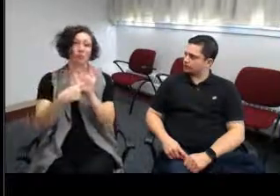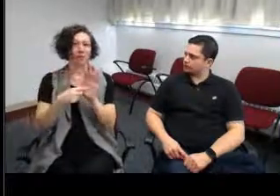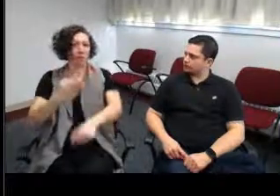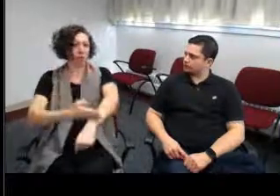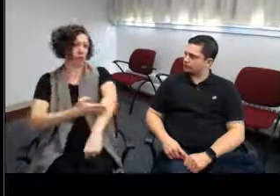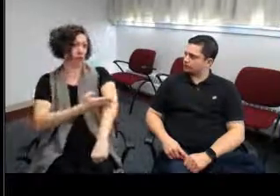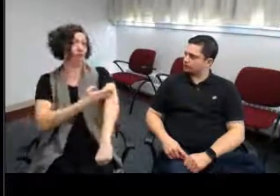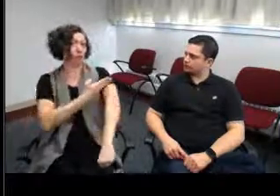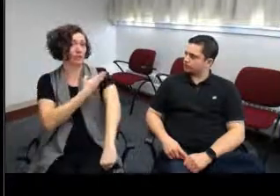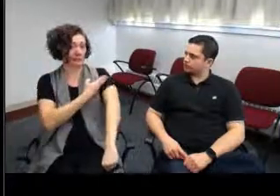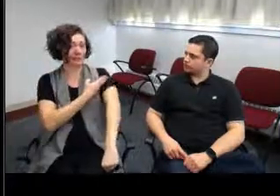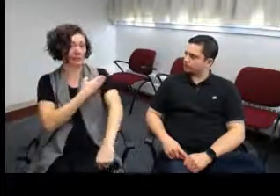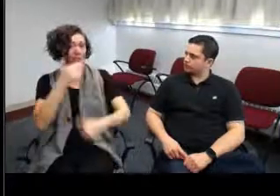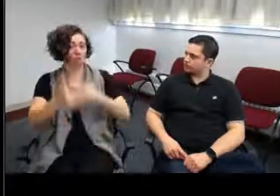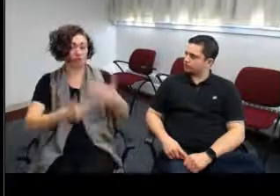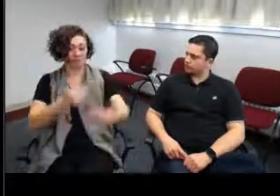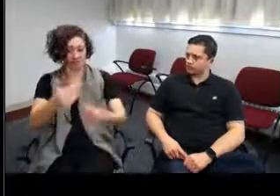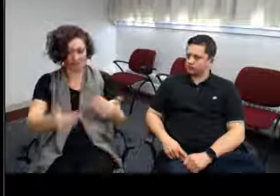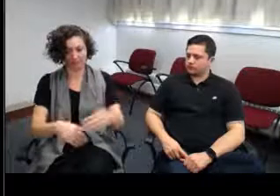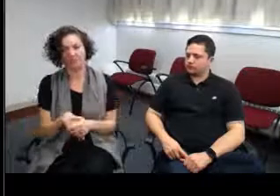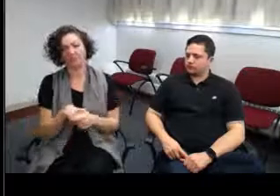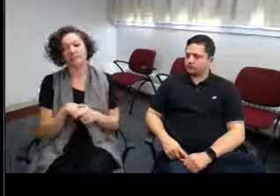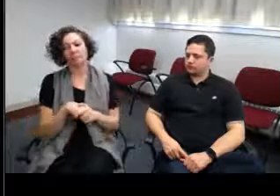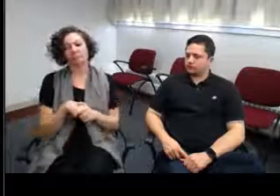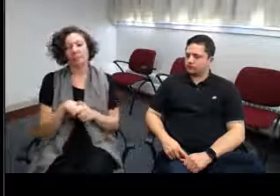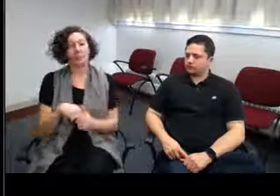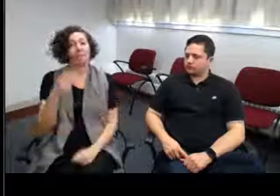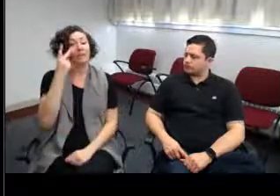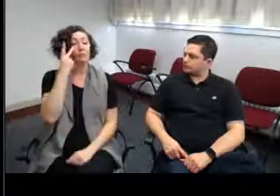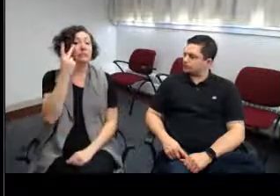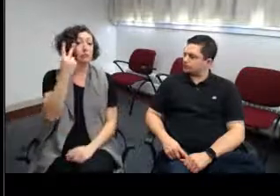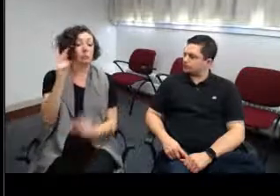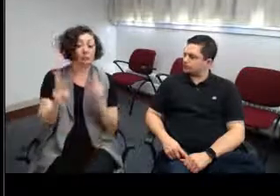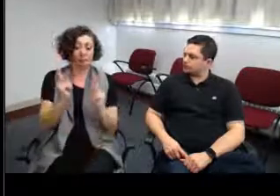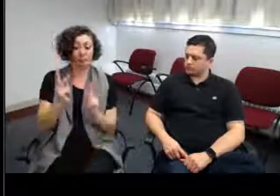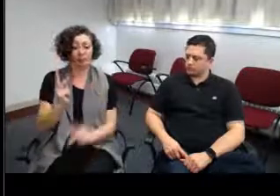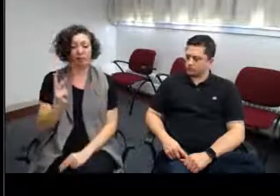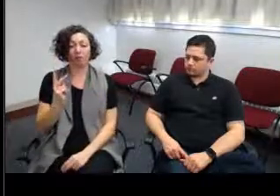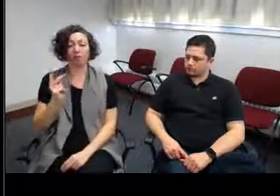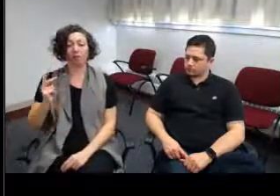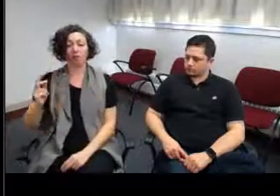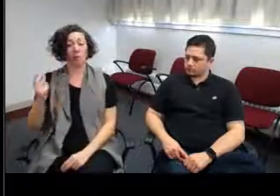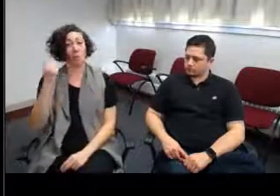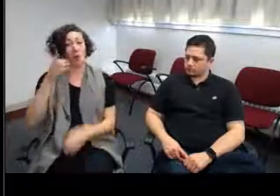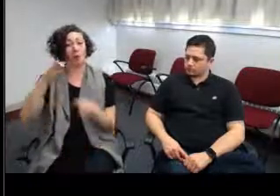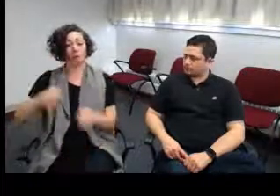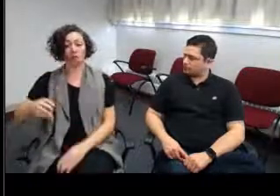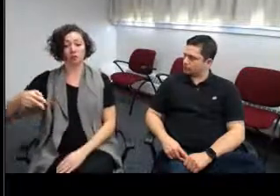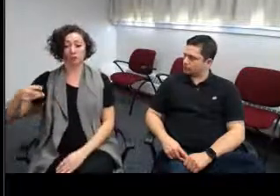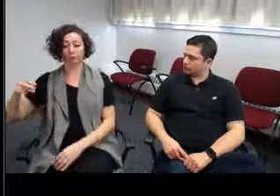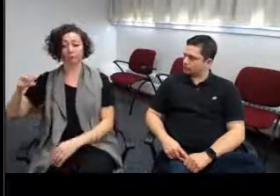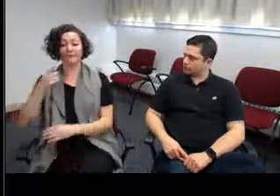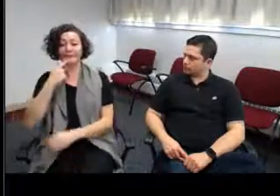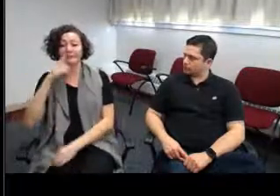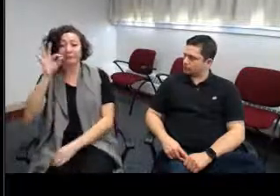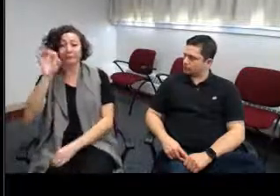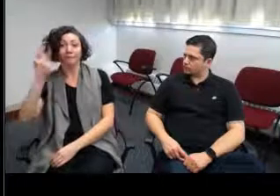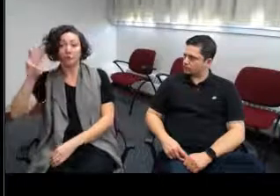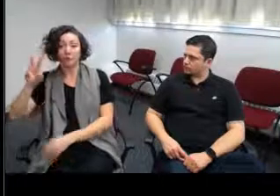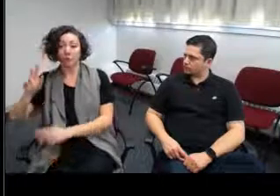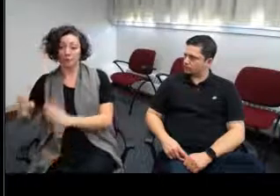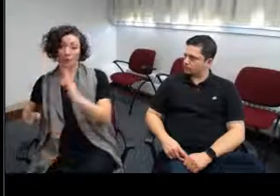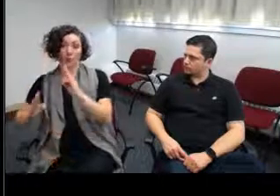So the mountain is supposed to represent the process and the journey of recovery. And you see 2 people